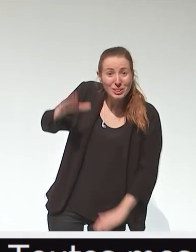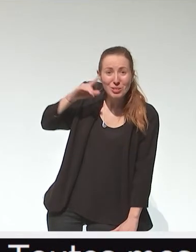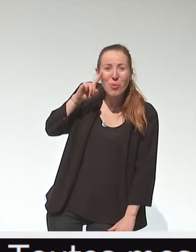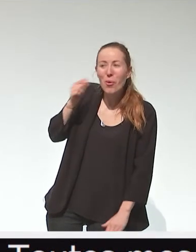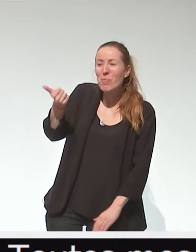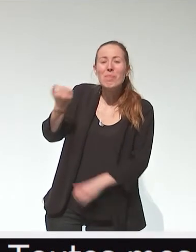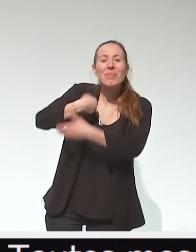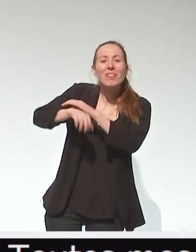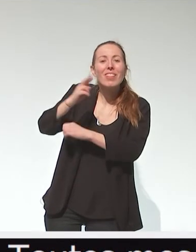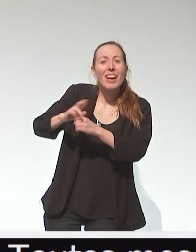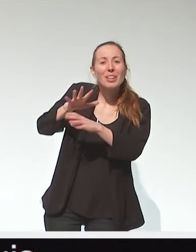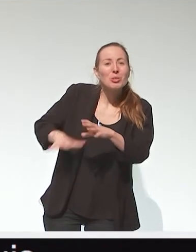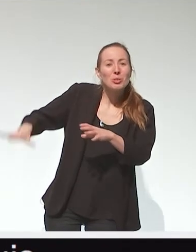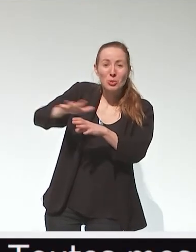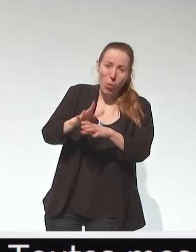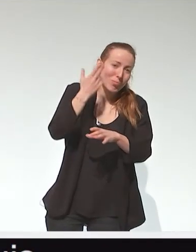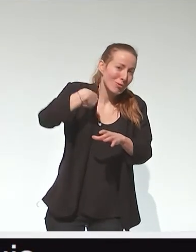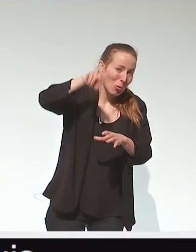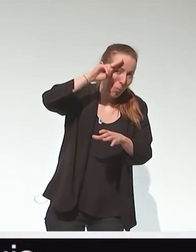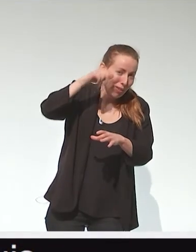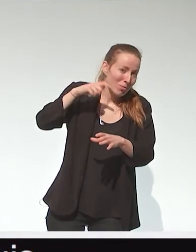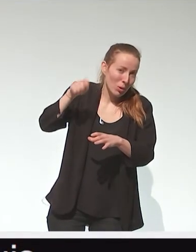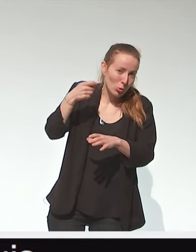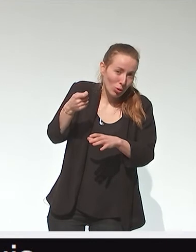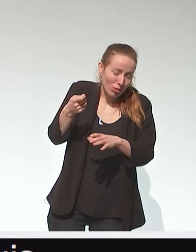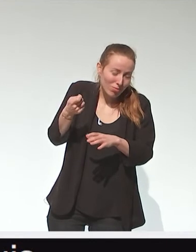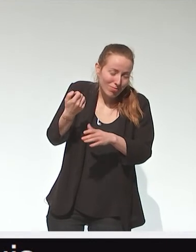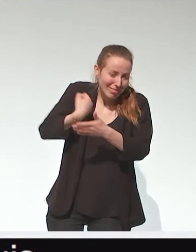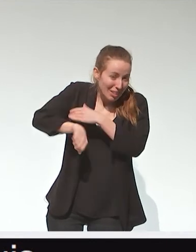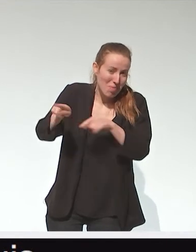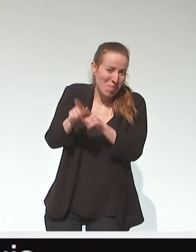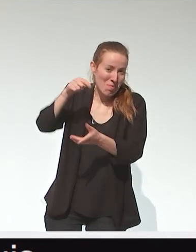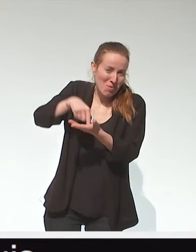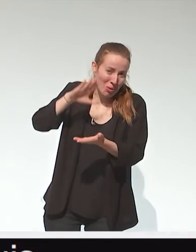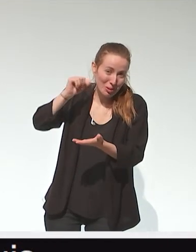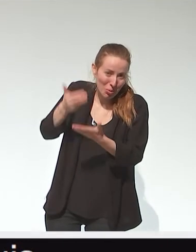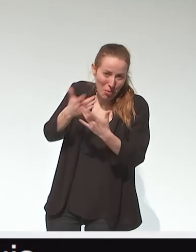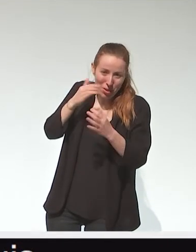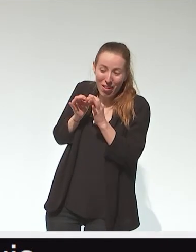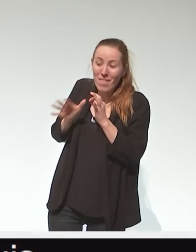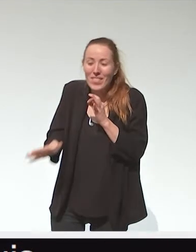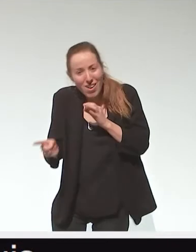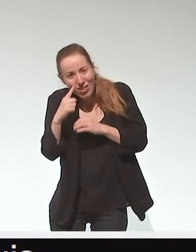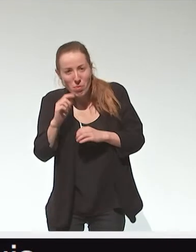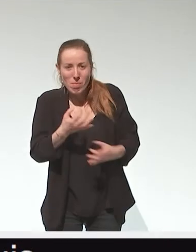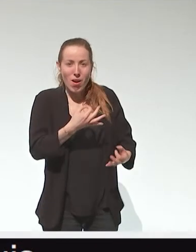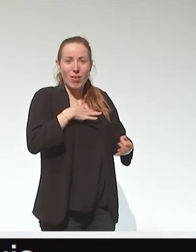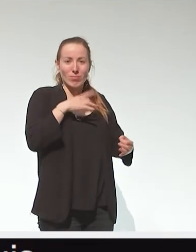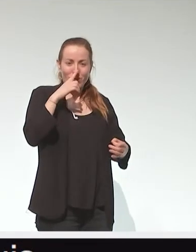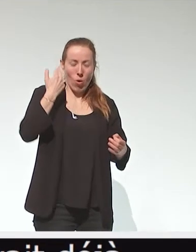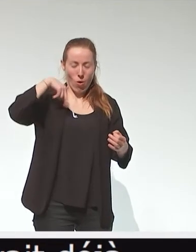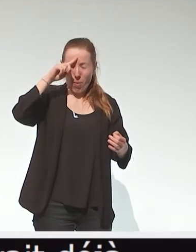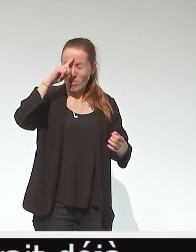as he was a boy. He was born in an area where the European Union was born, if I can put it that